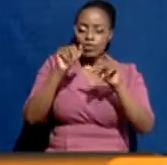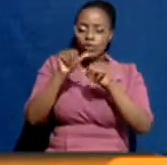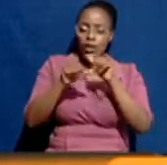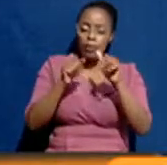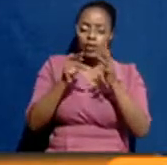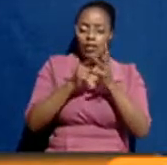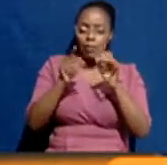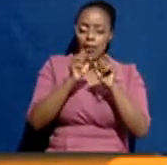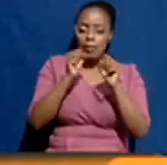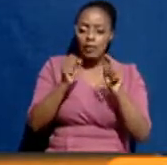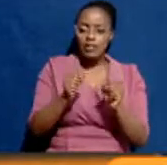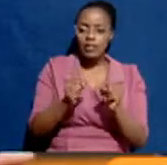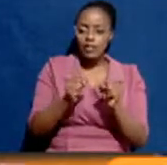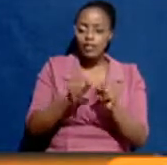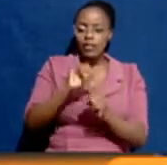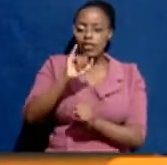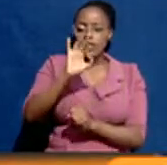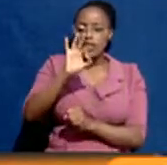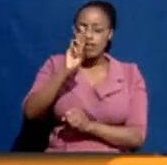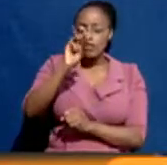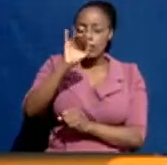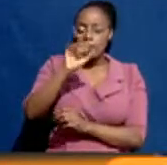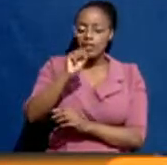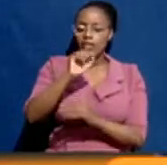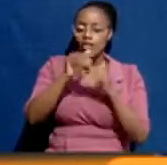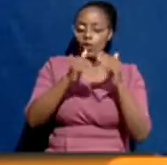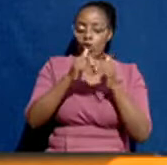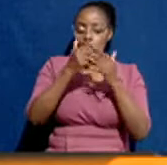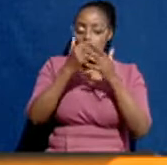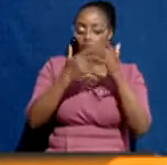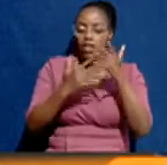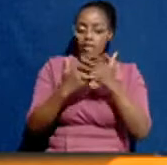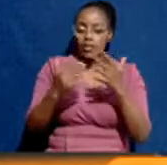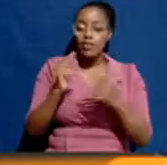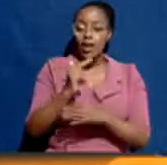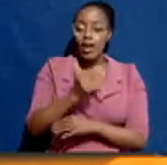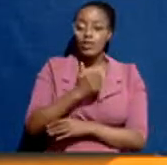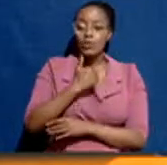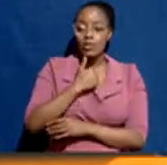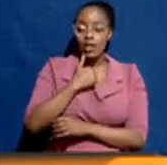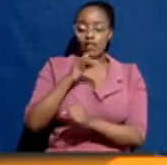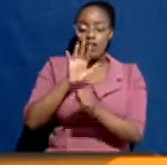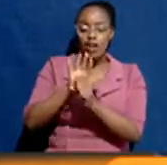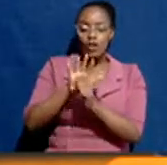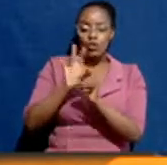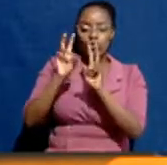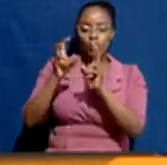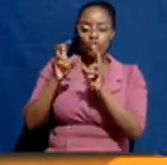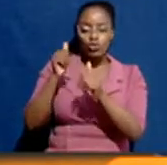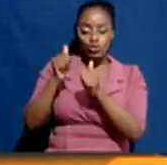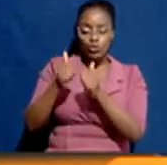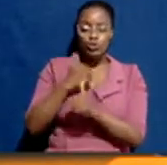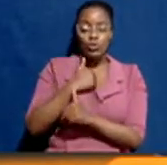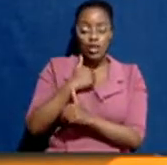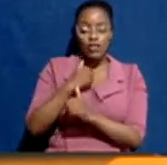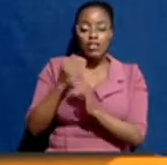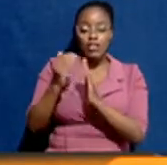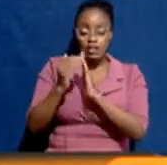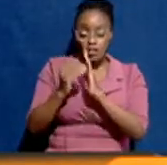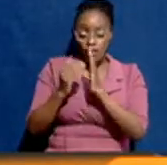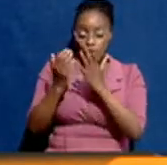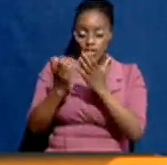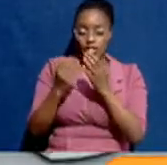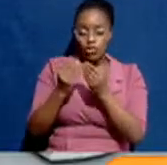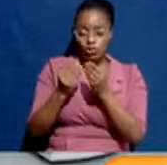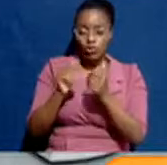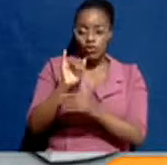system, IFMIS and all these things. So we have quite a lot of issues that needs to be dealt with.